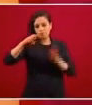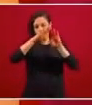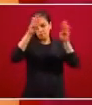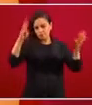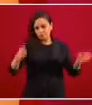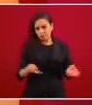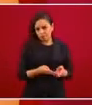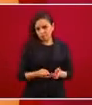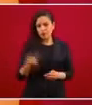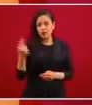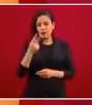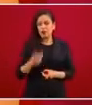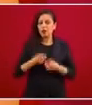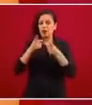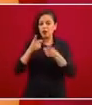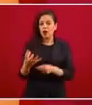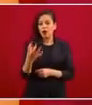of